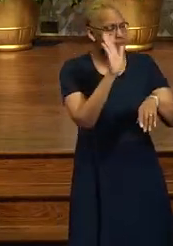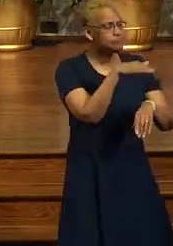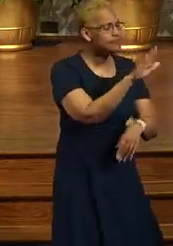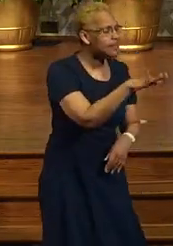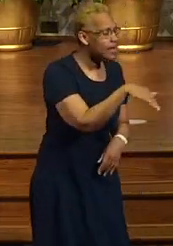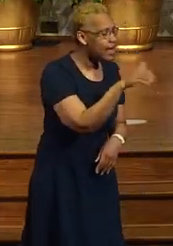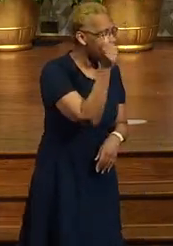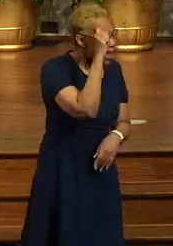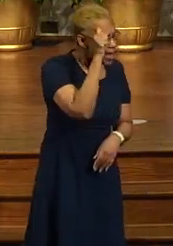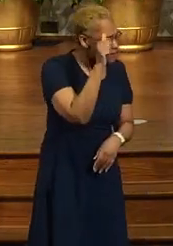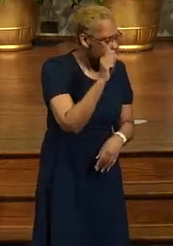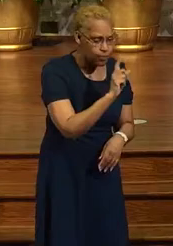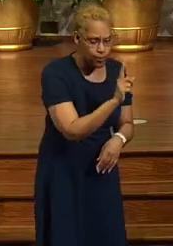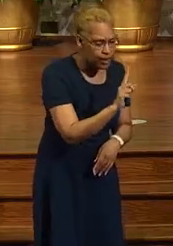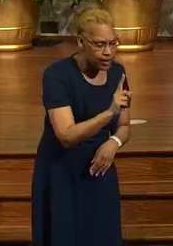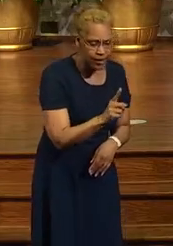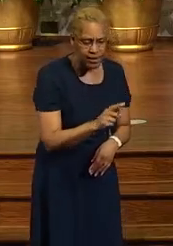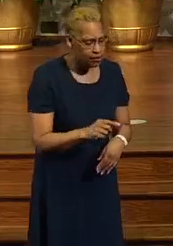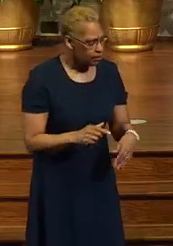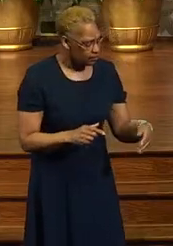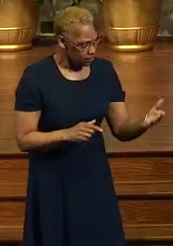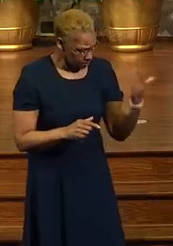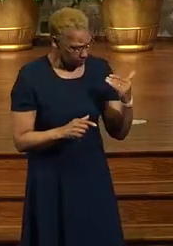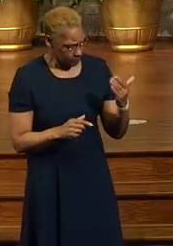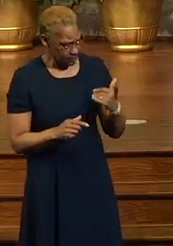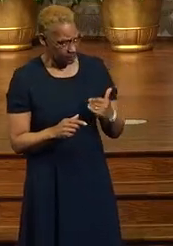guilt, covered in sin,